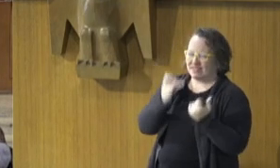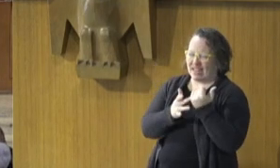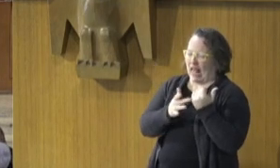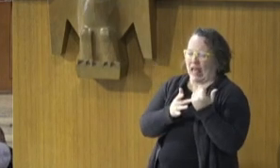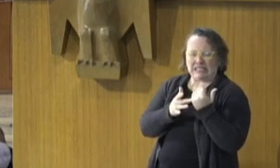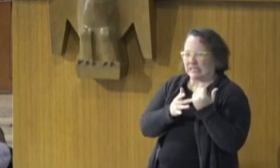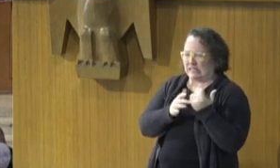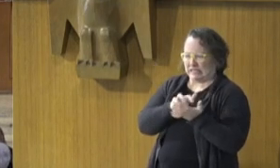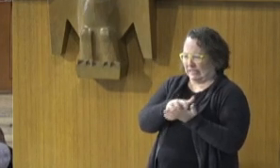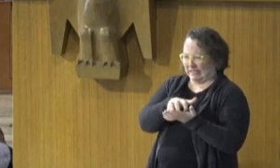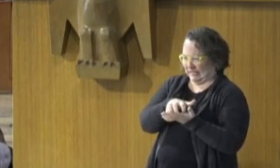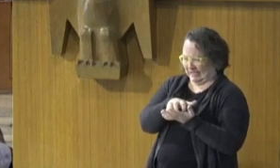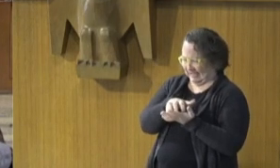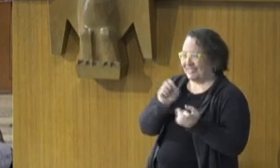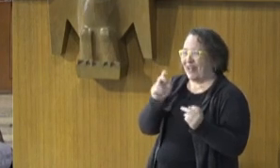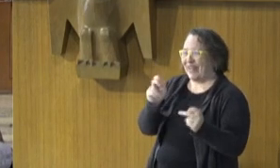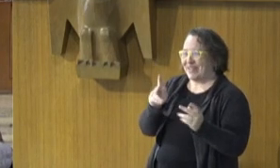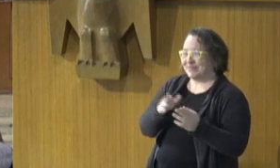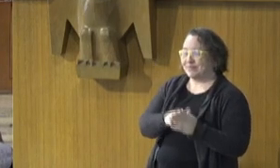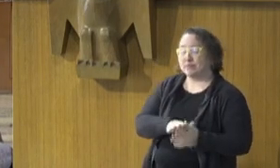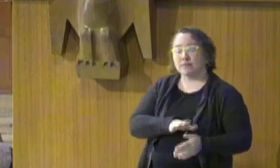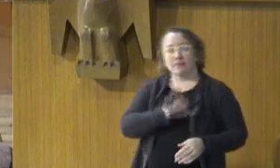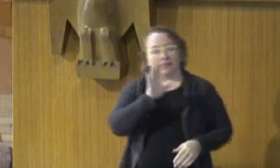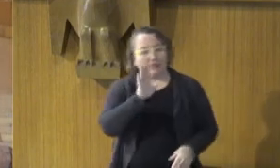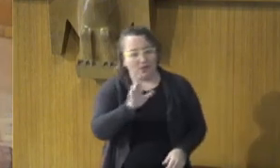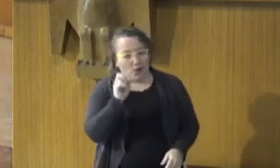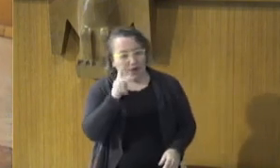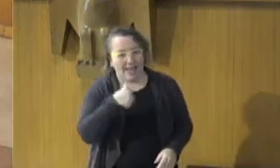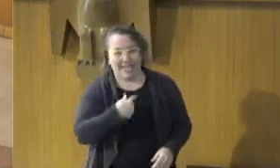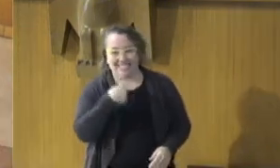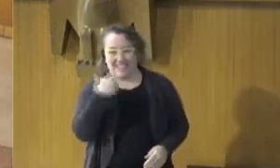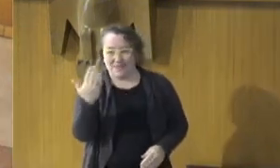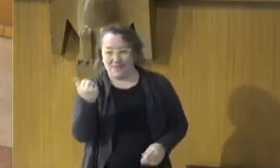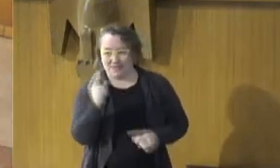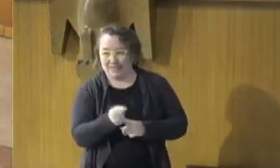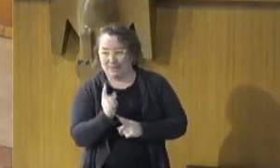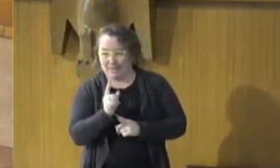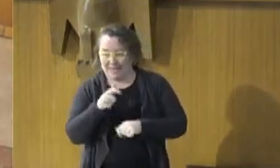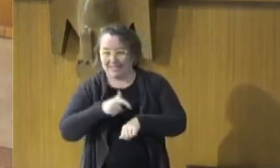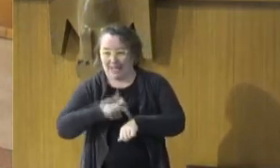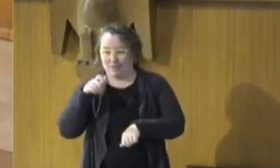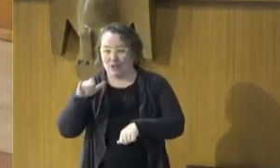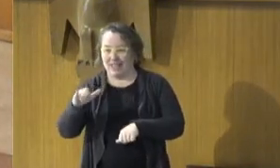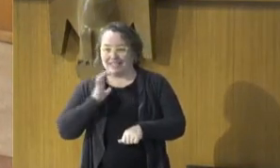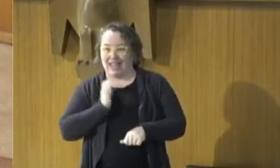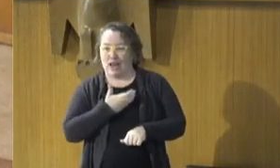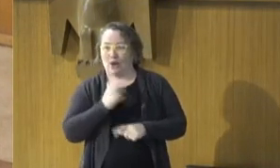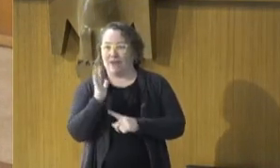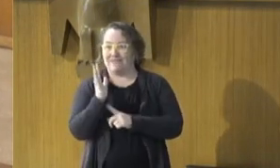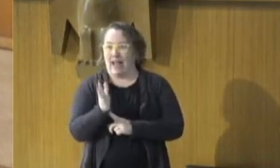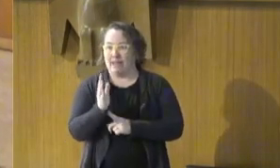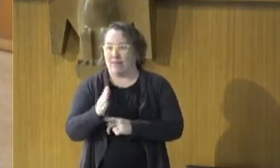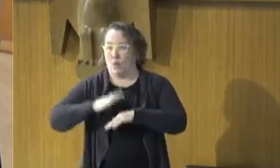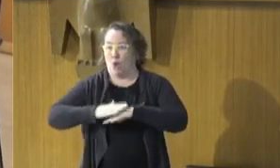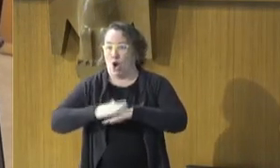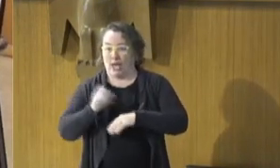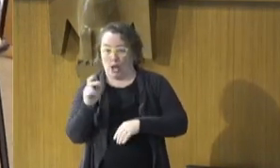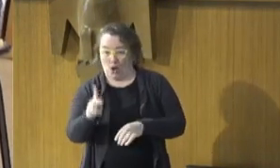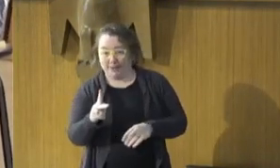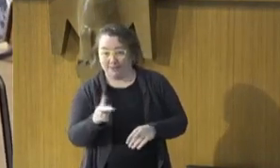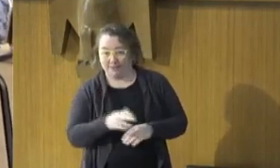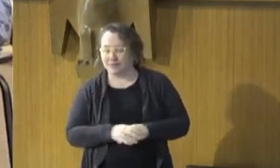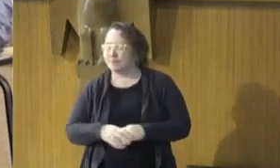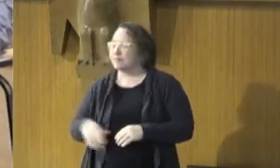is befuddling. So, all right, okay. I set a 15-minute timer, and then that can be our like 5-minute warning maybe. Okay, sounds good. After